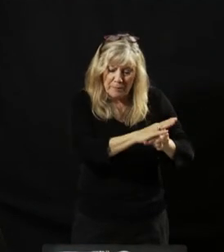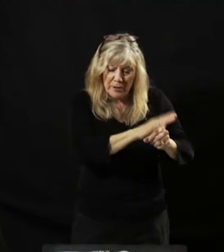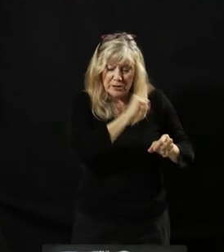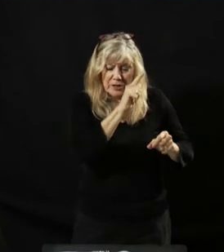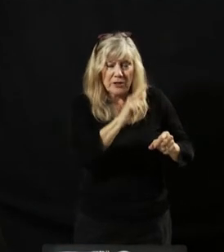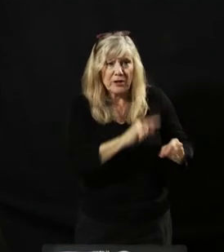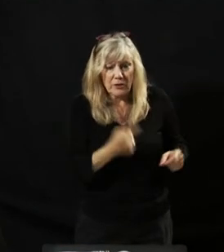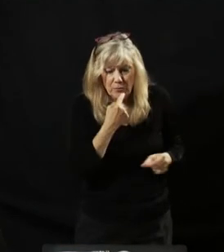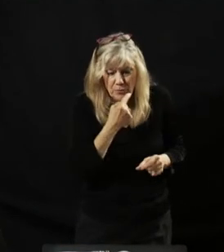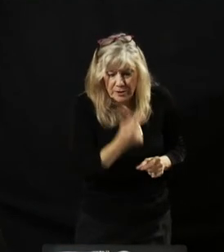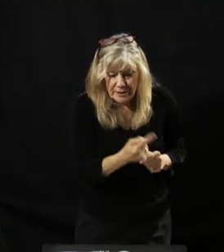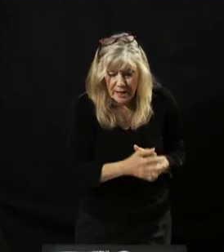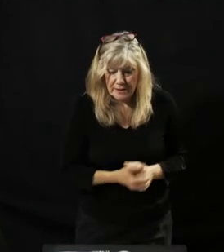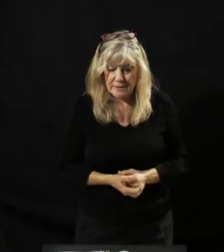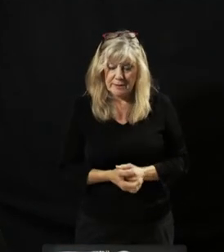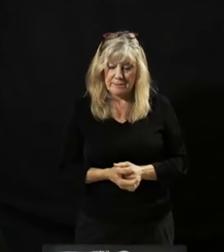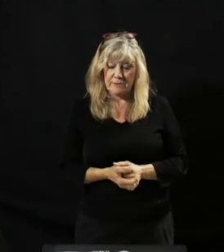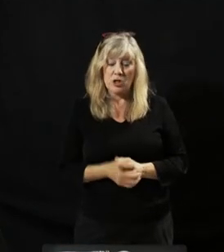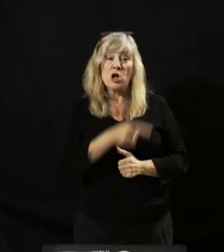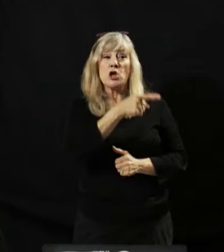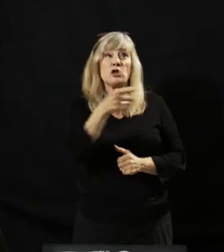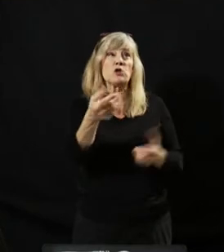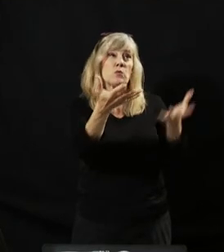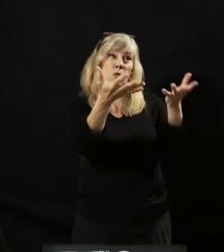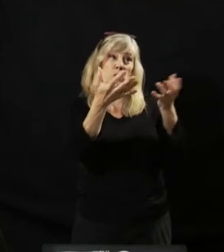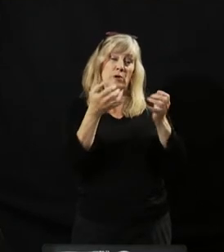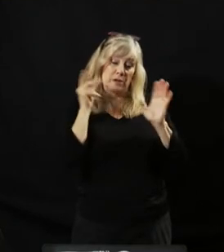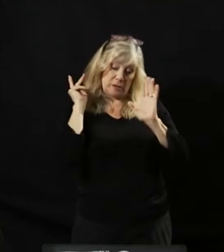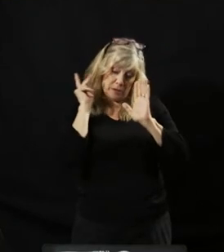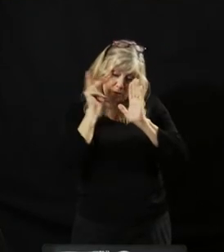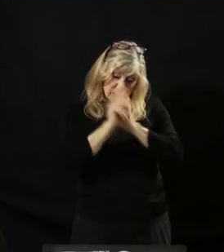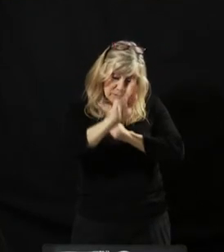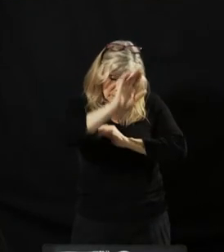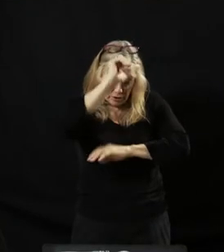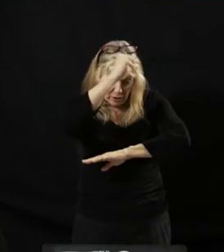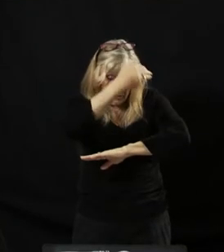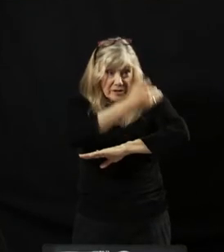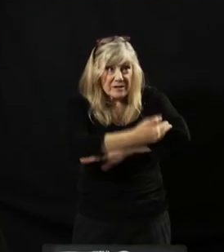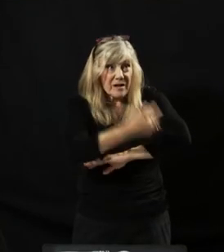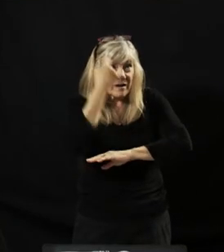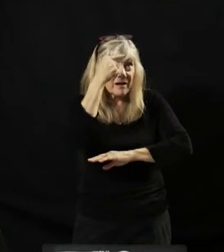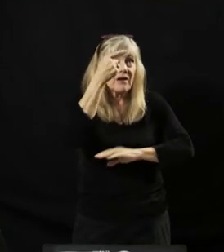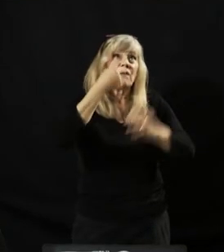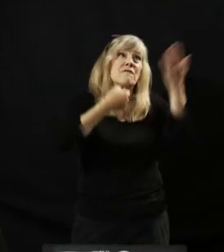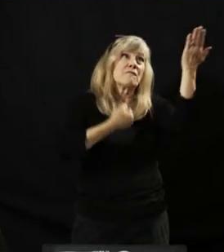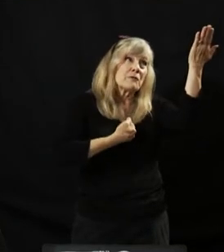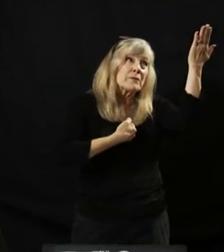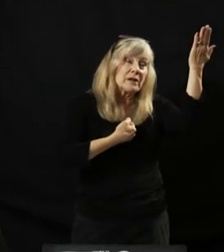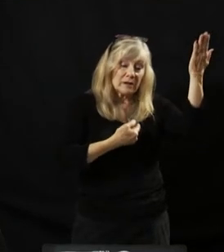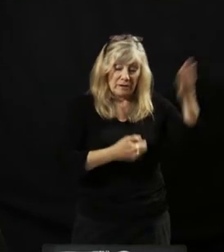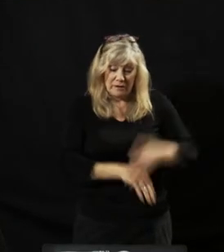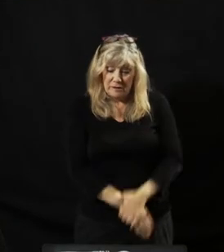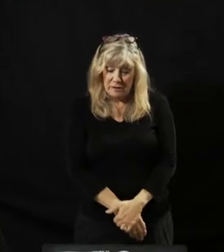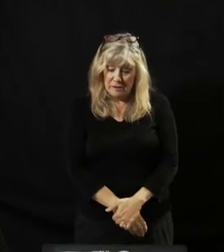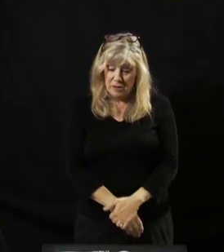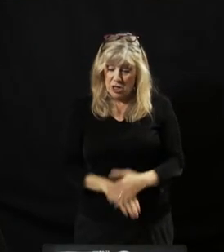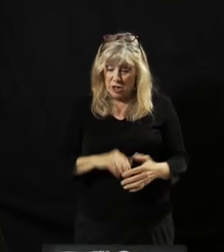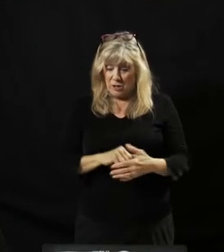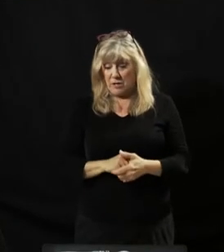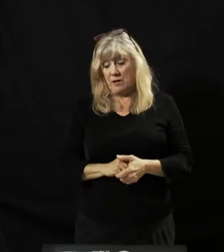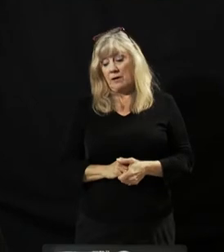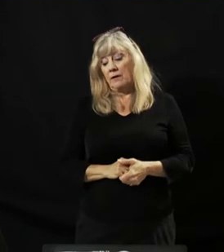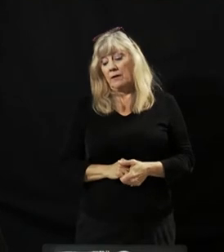the Lord, that because you acted as you did in not withholding from me your beloved